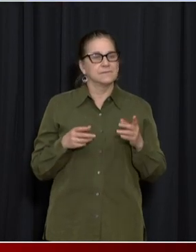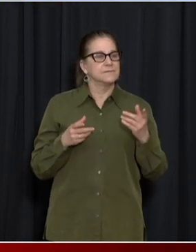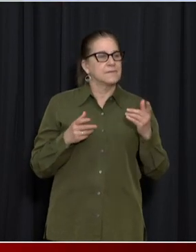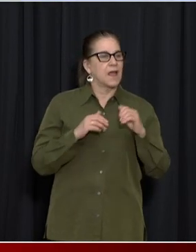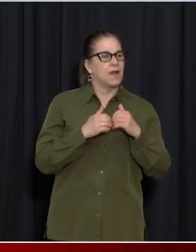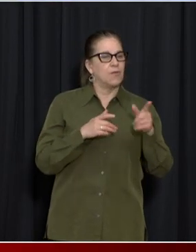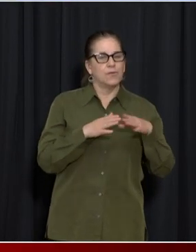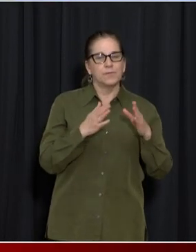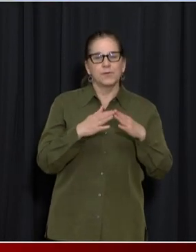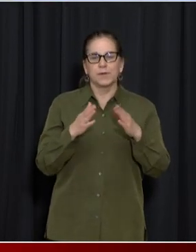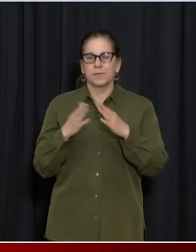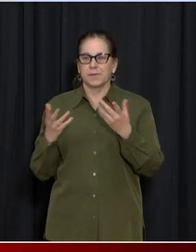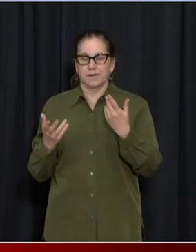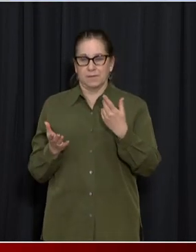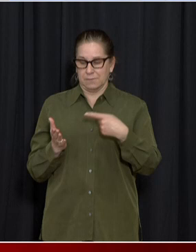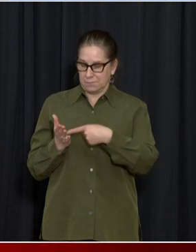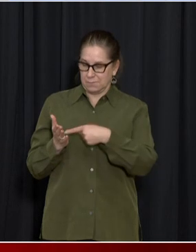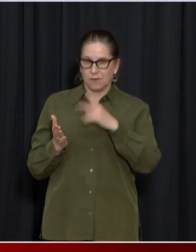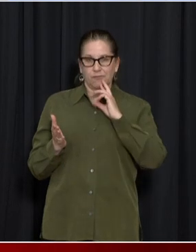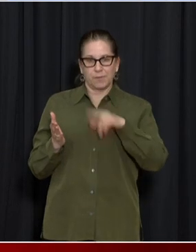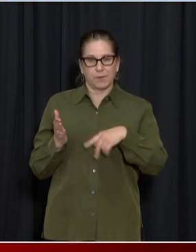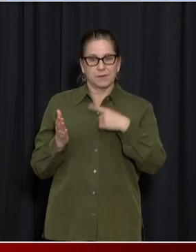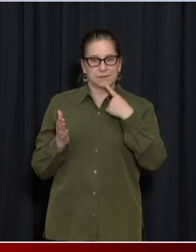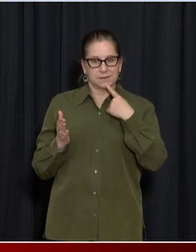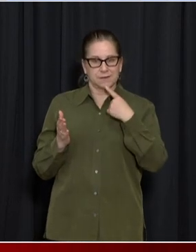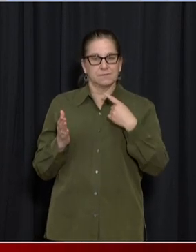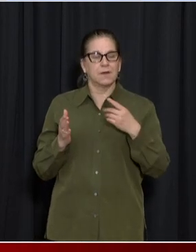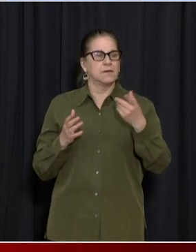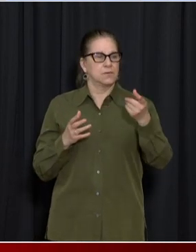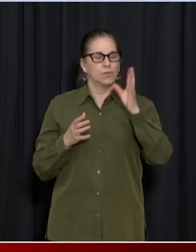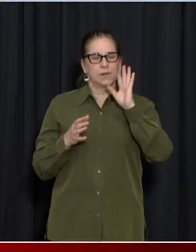report, which can be found at